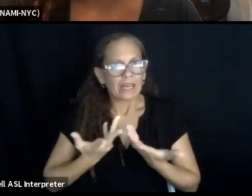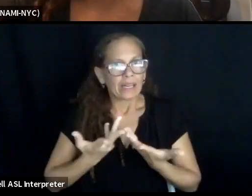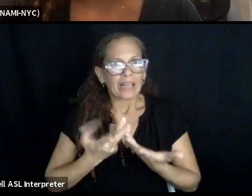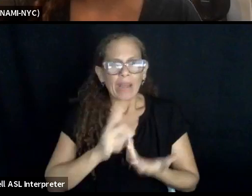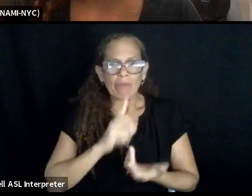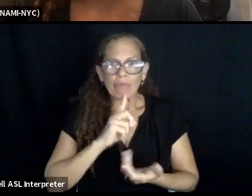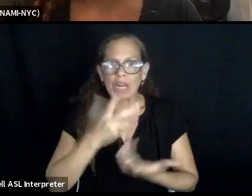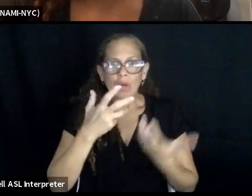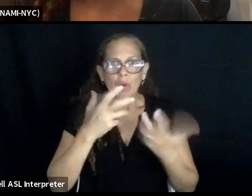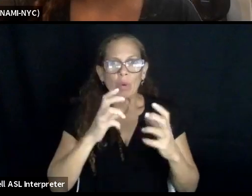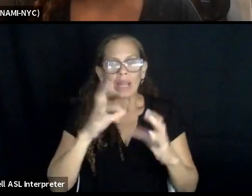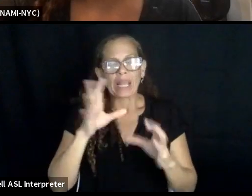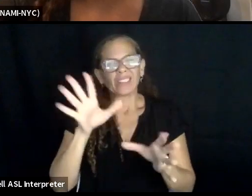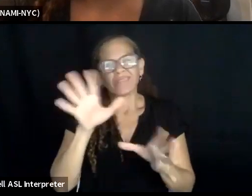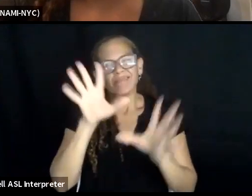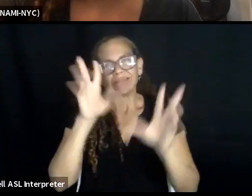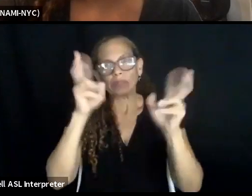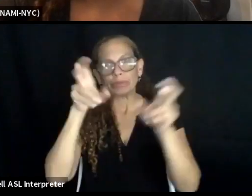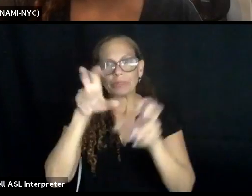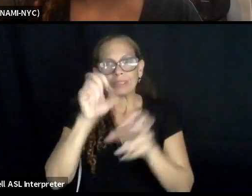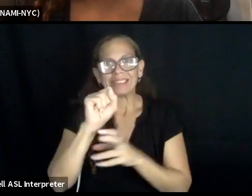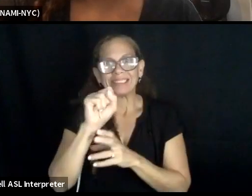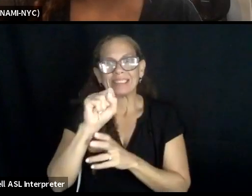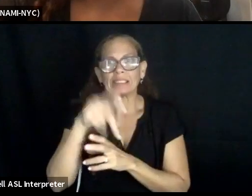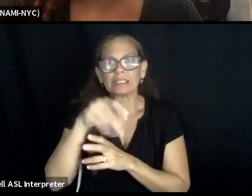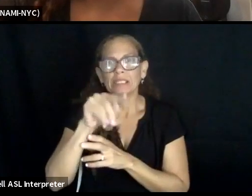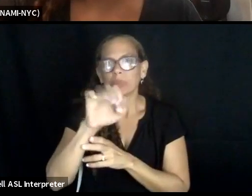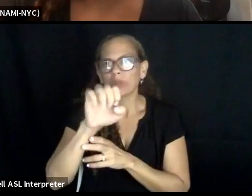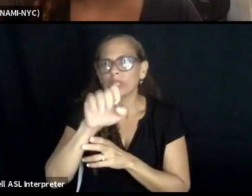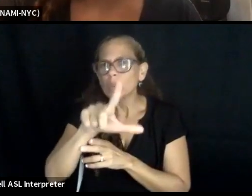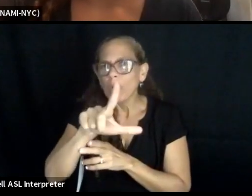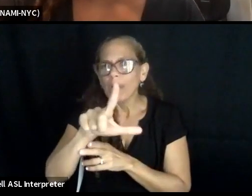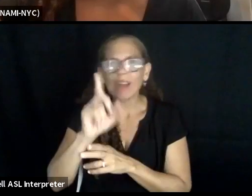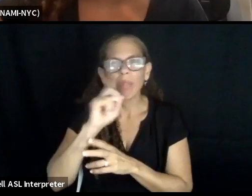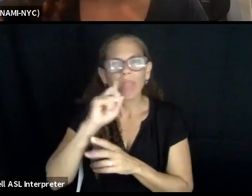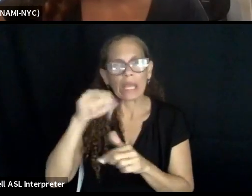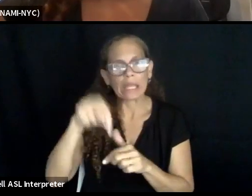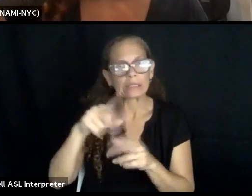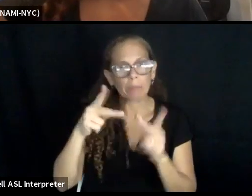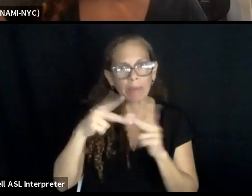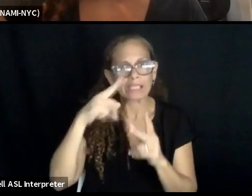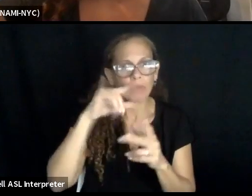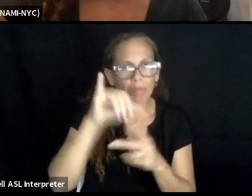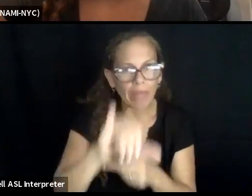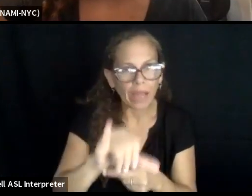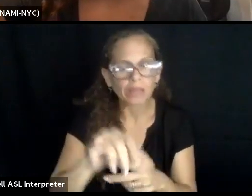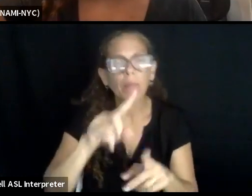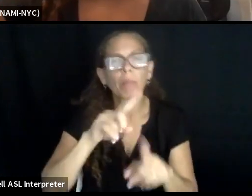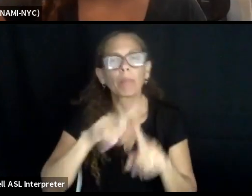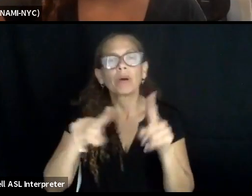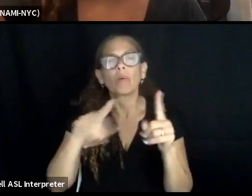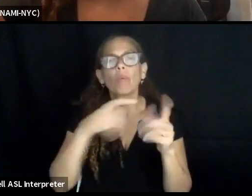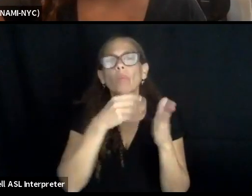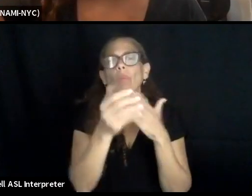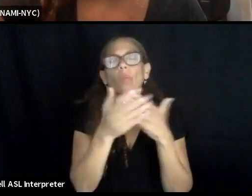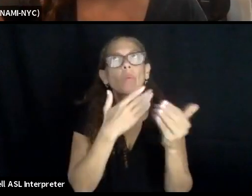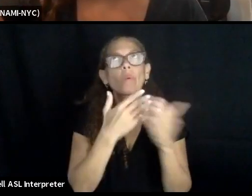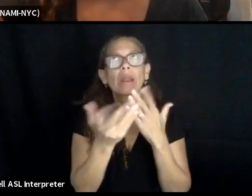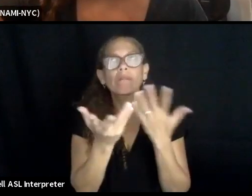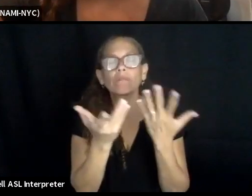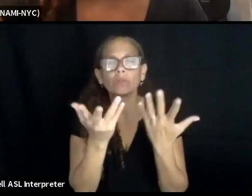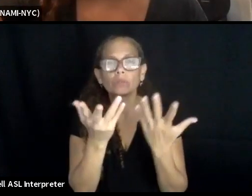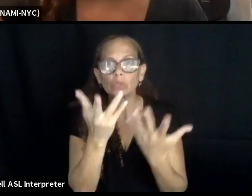get spiritual here because I don't think it's 100% the venue for that. But I do feel that whatever you believe